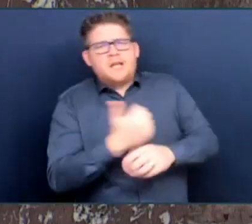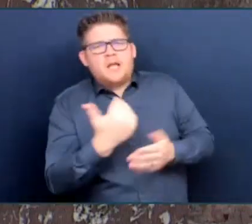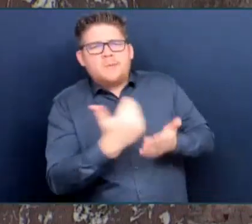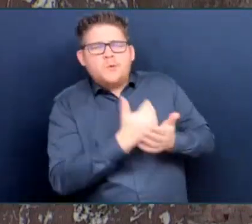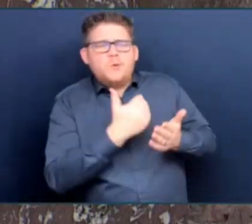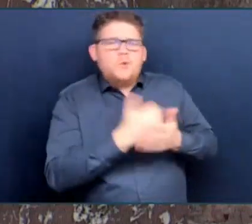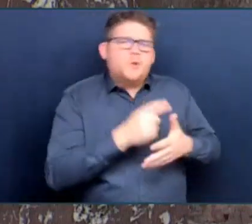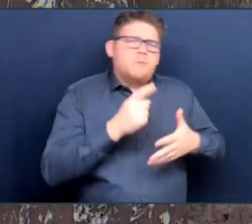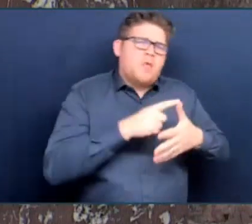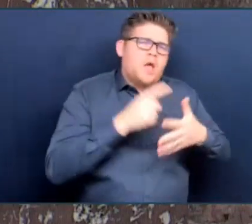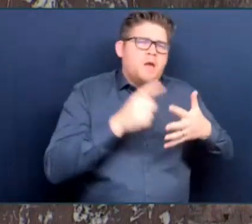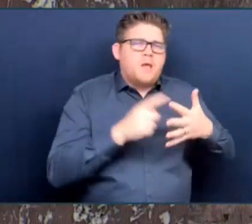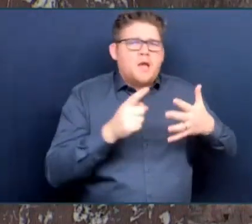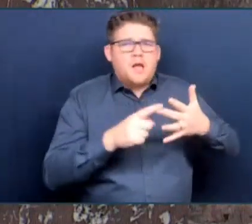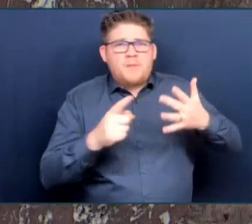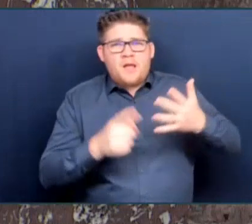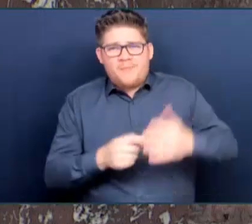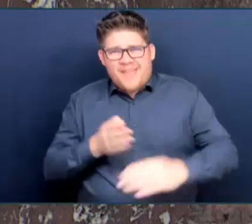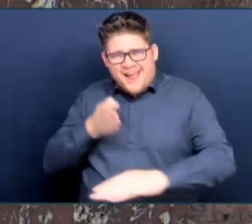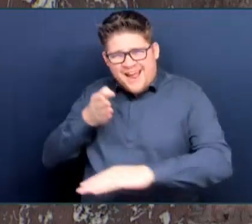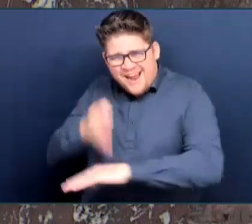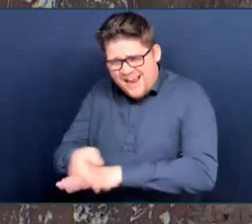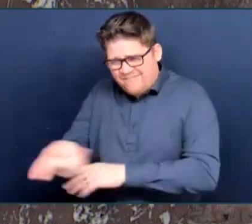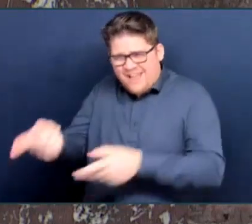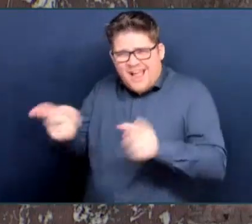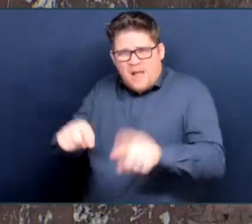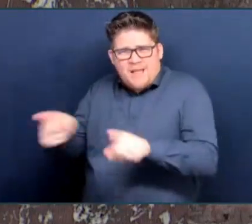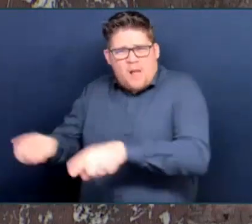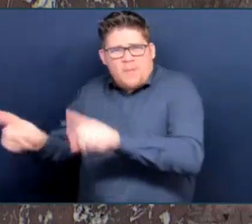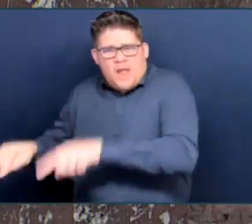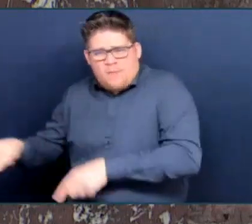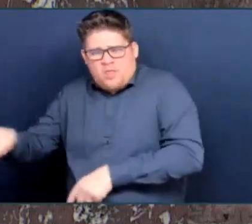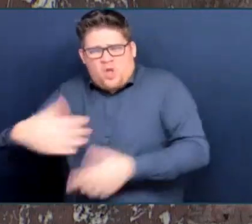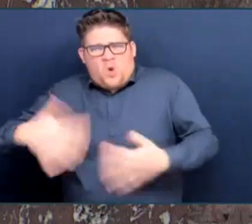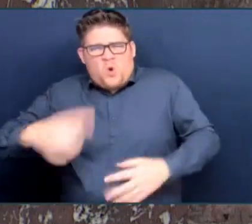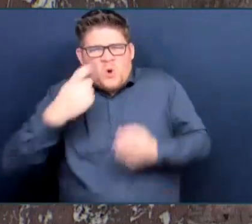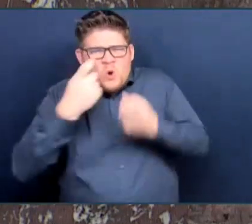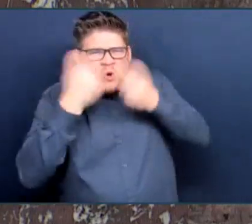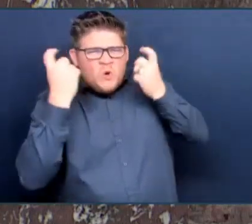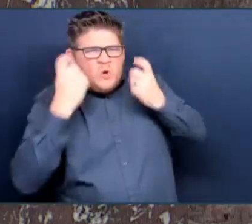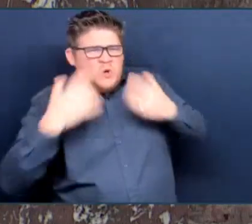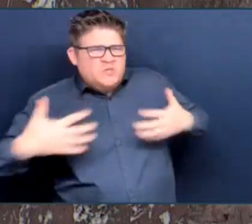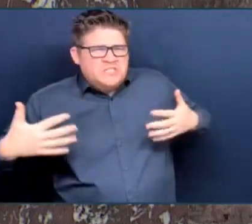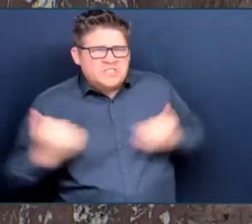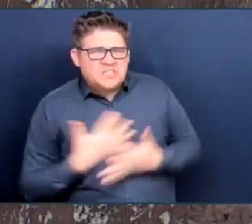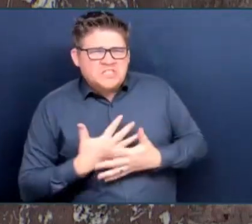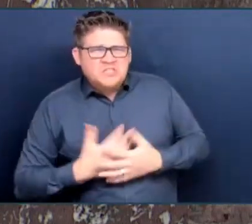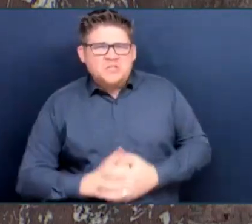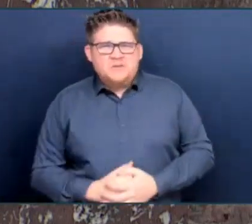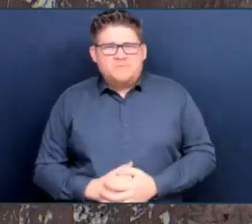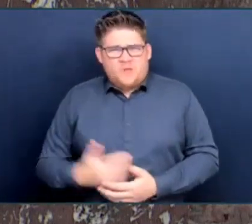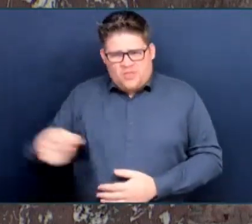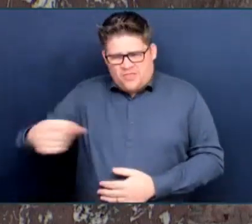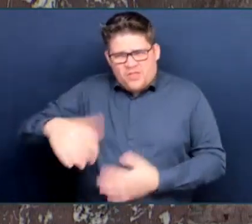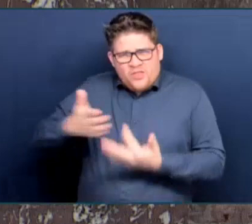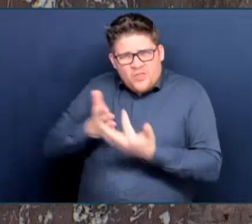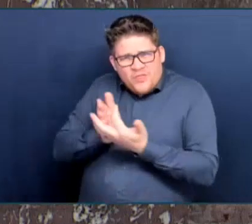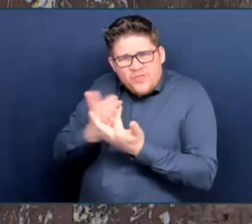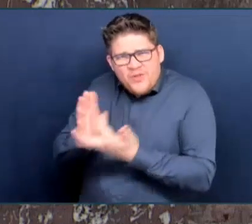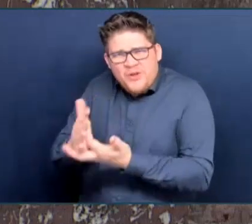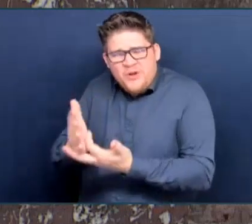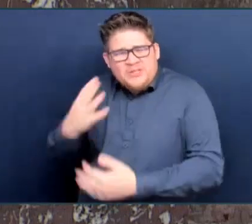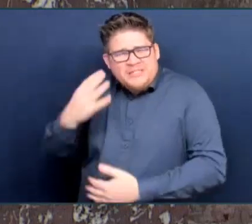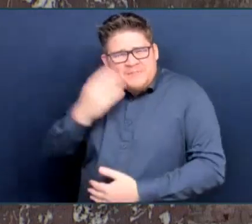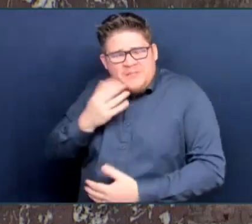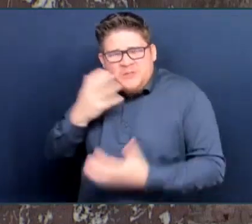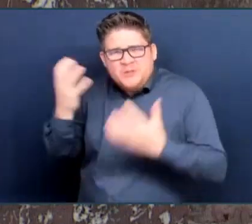until people are suffering? They've become victims of crime. They've been sexually assaulted. Or even worse, that they've lost